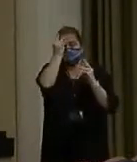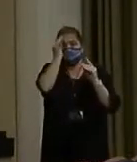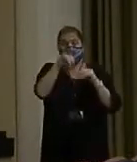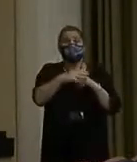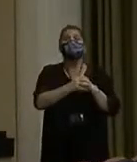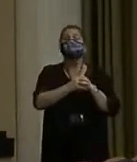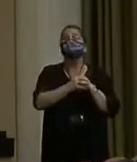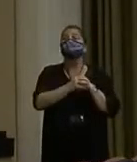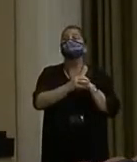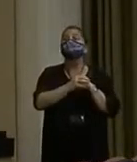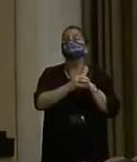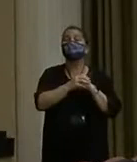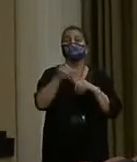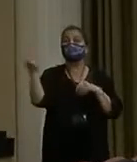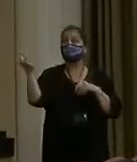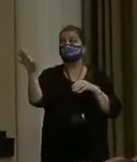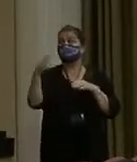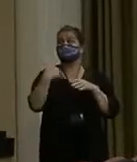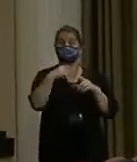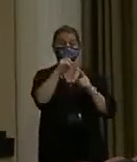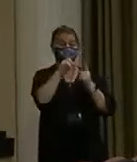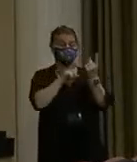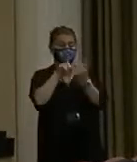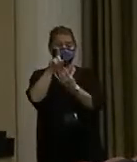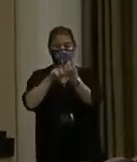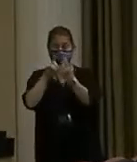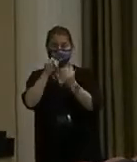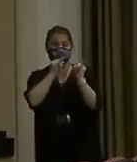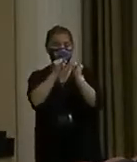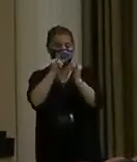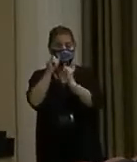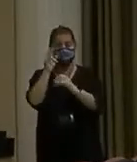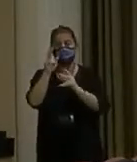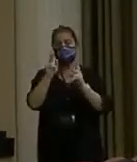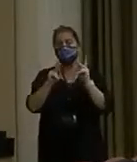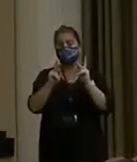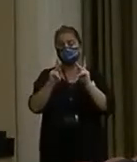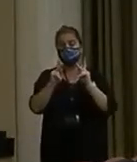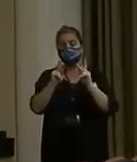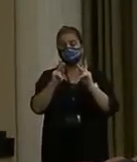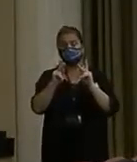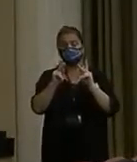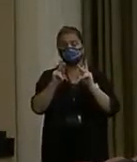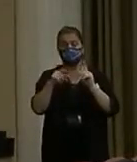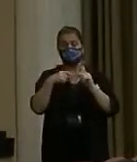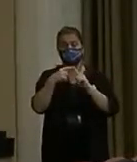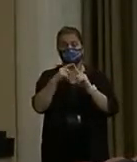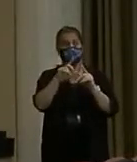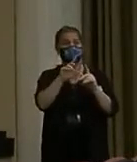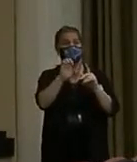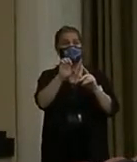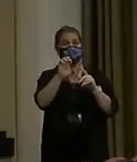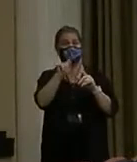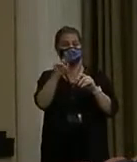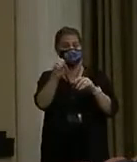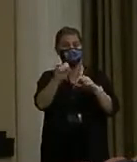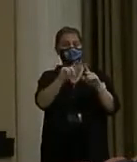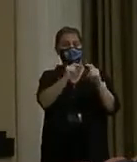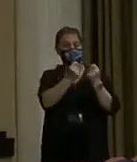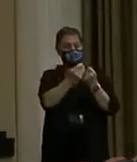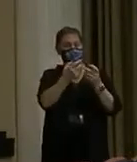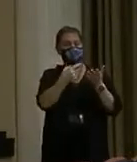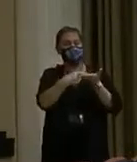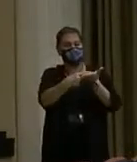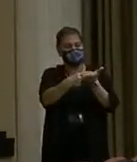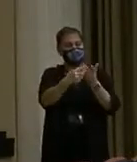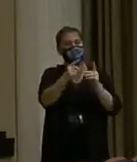thinking, I had done a presentation to the ethics team a few months back, and we went through quite a number